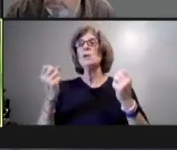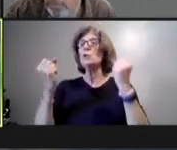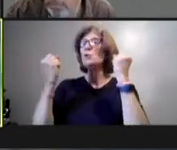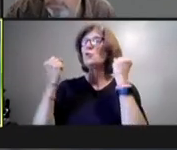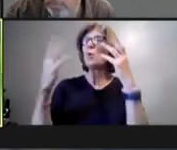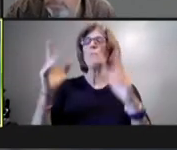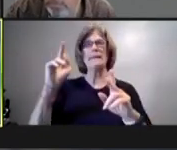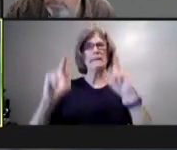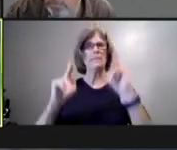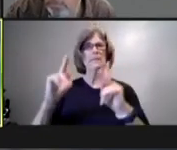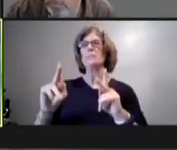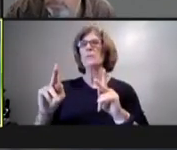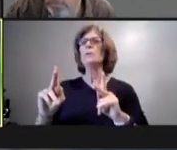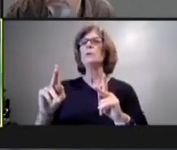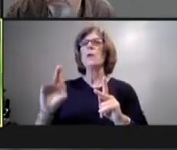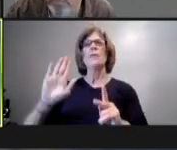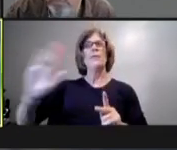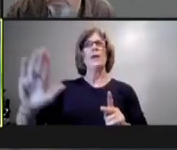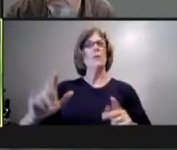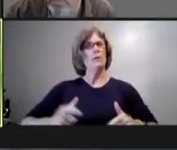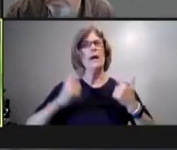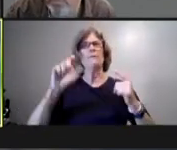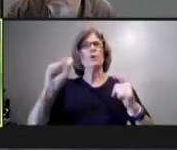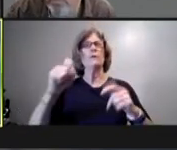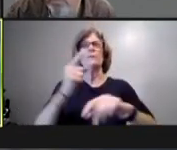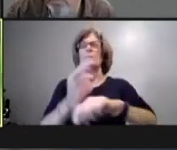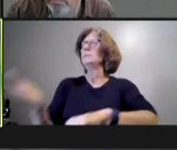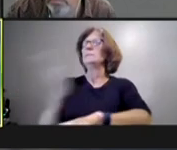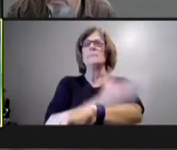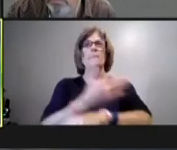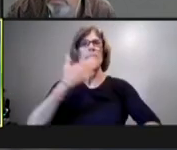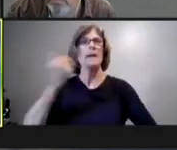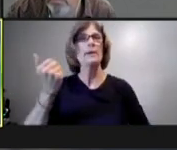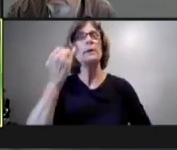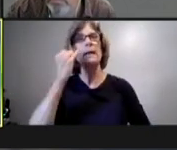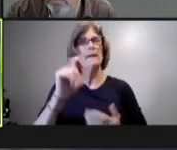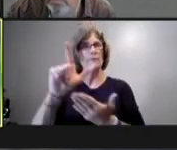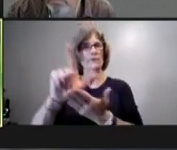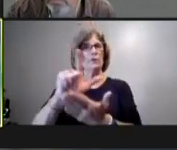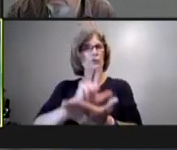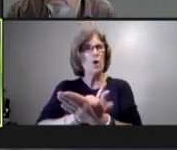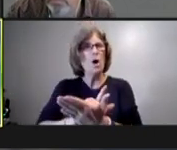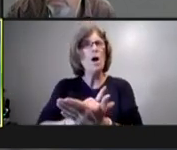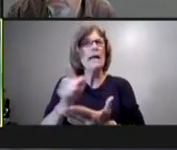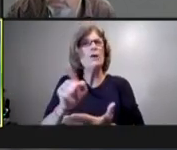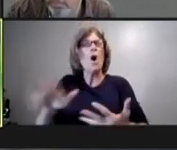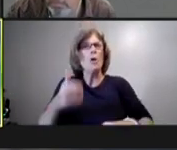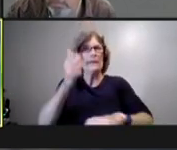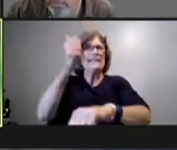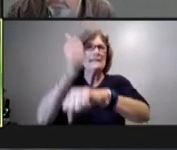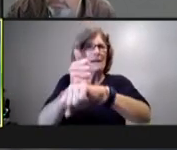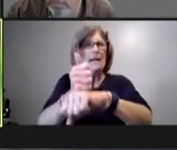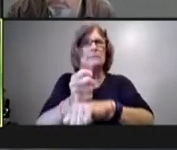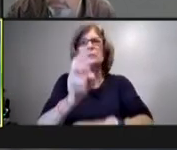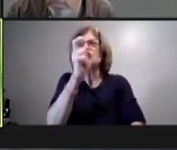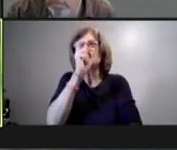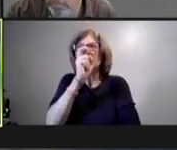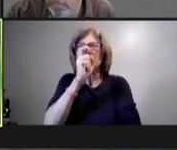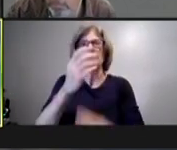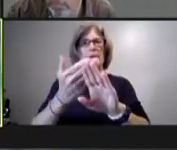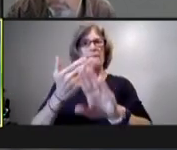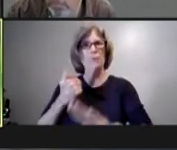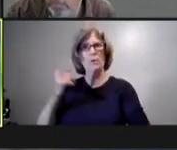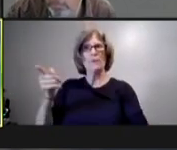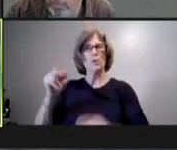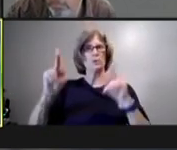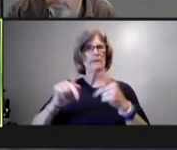a completely different quality of life if these laws had compliance, meaningful compliance, at the get-go,